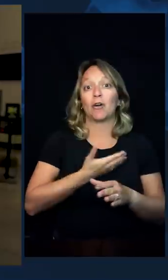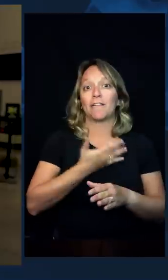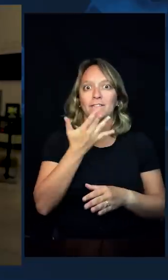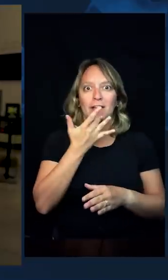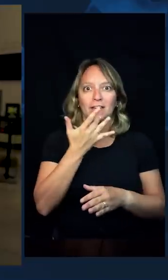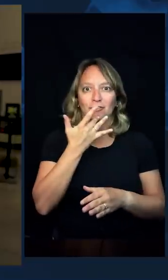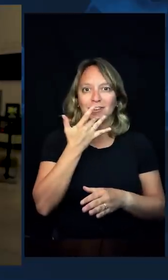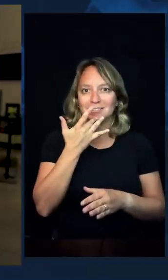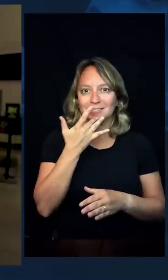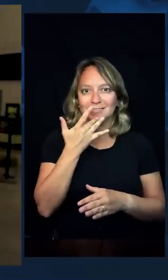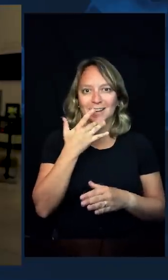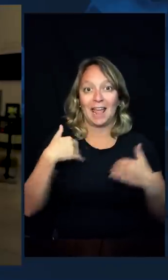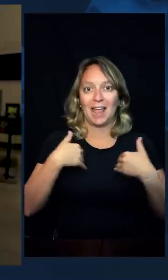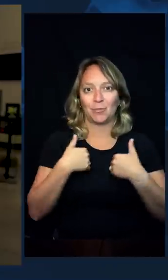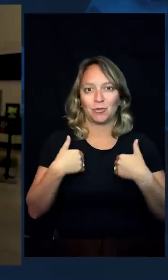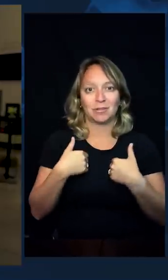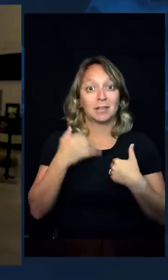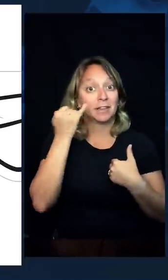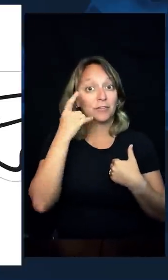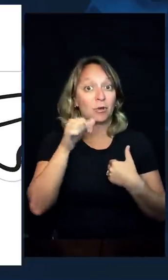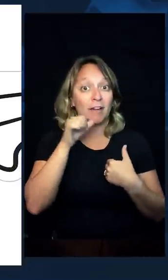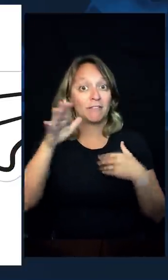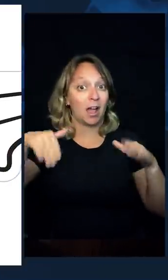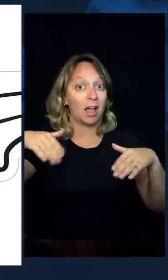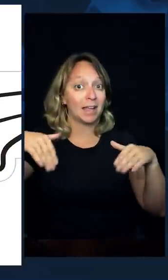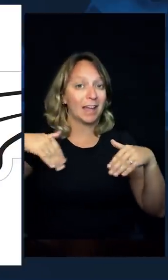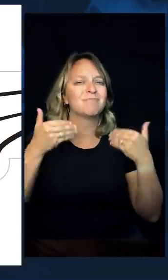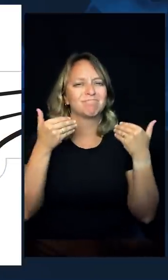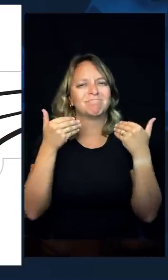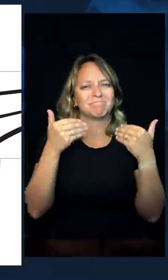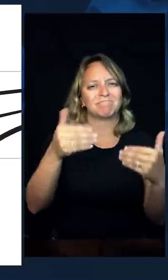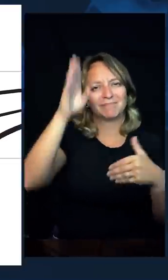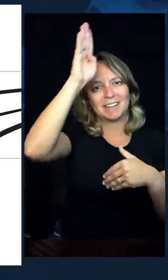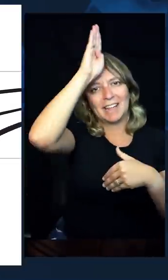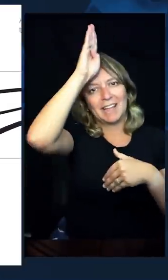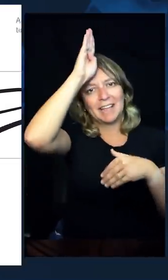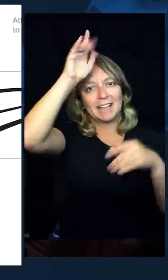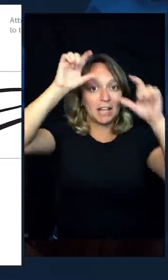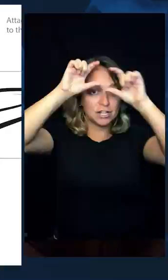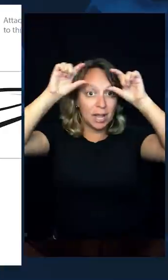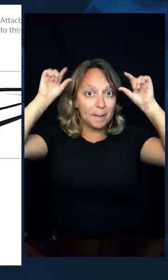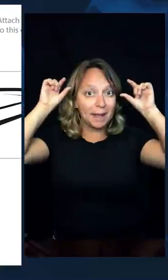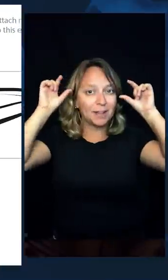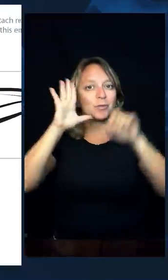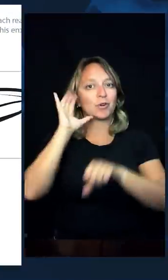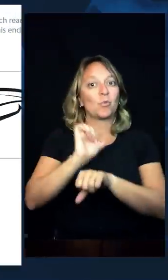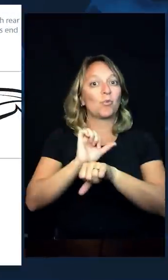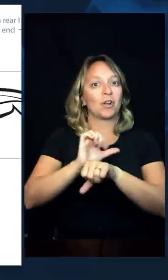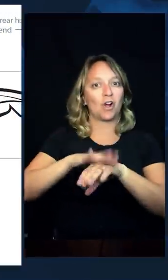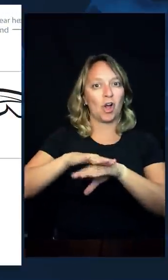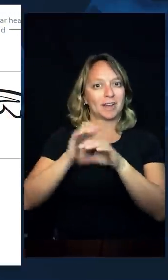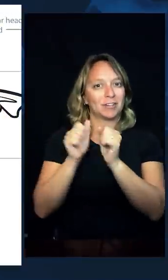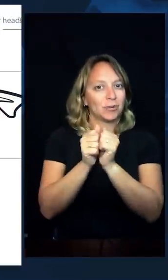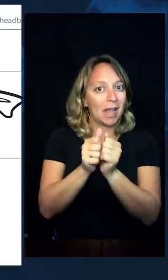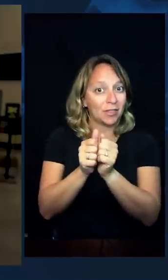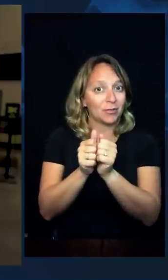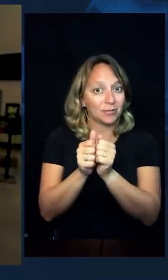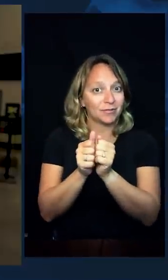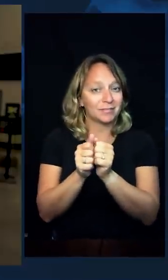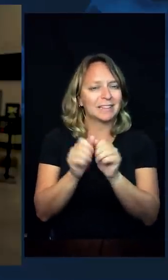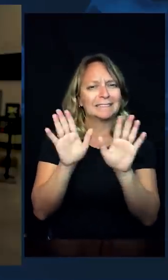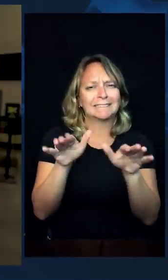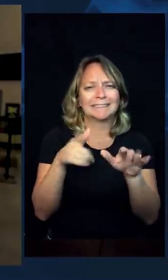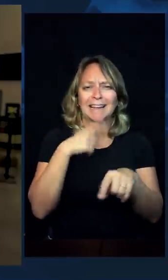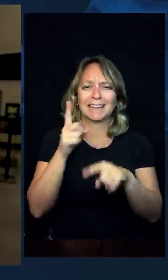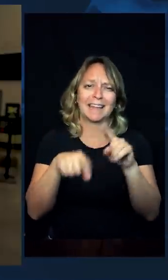favorites. If you have not grabbed your shark headbands, go ahead and get those because we're going to work on those together. While I won't be able